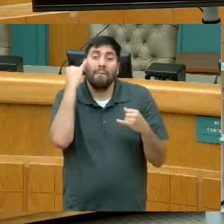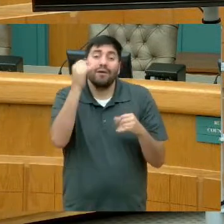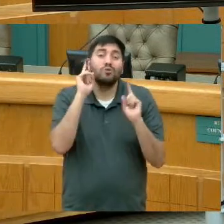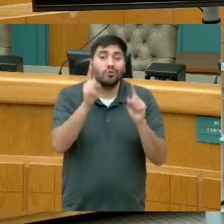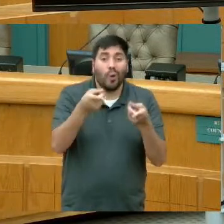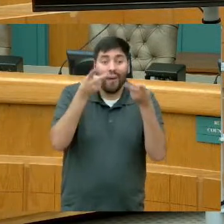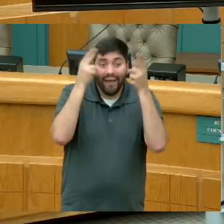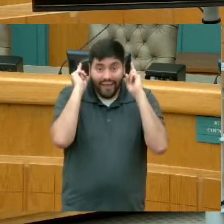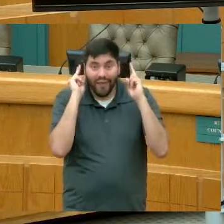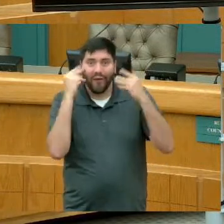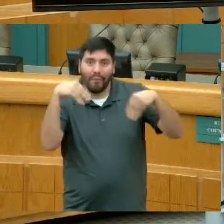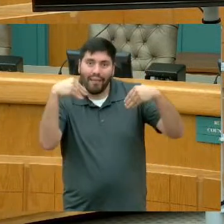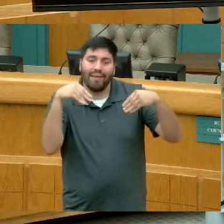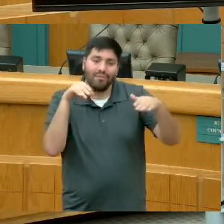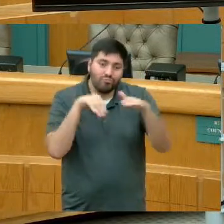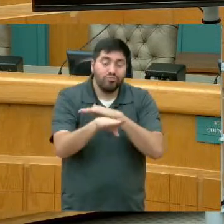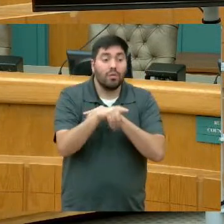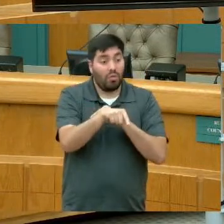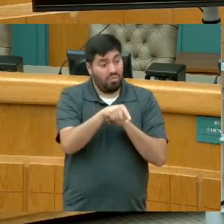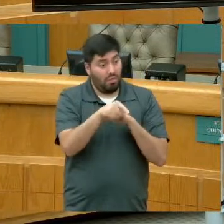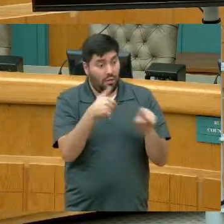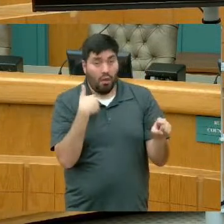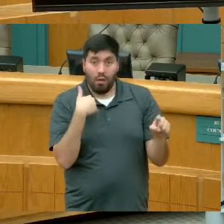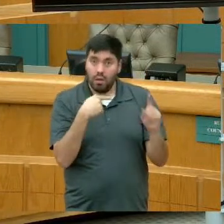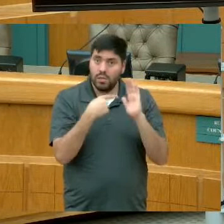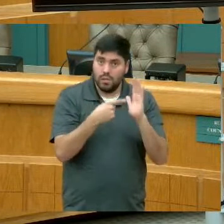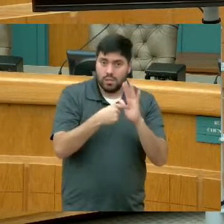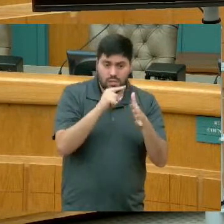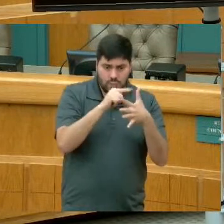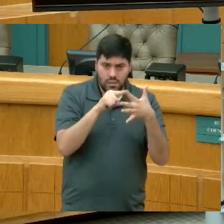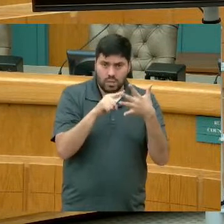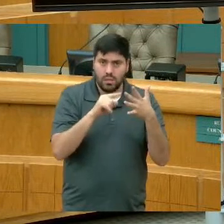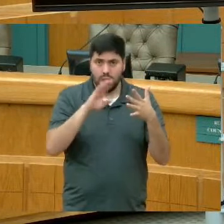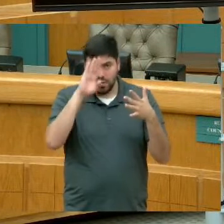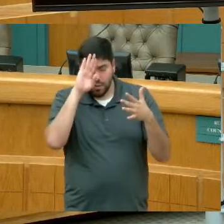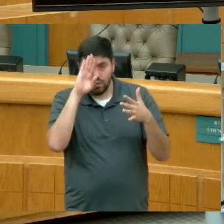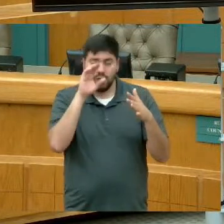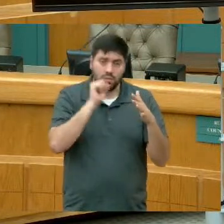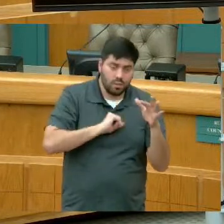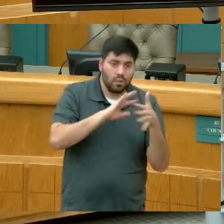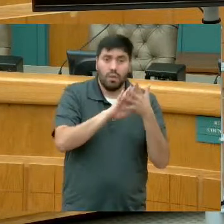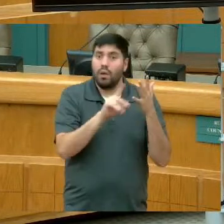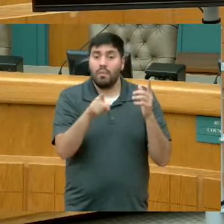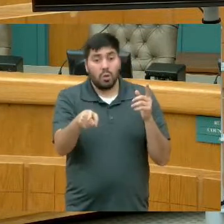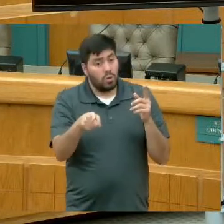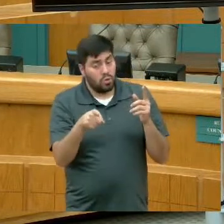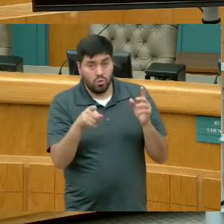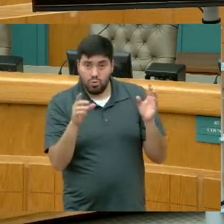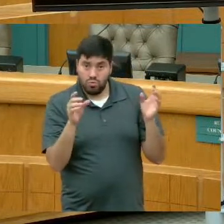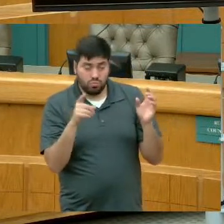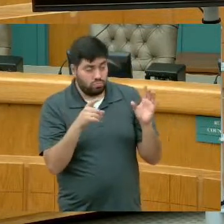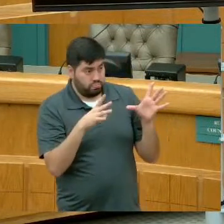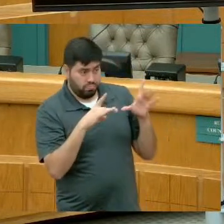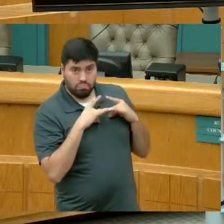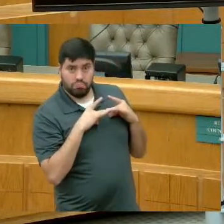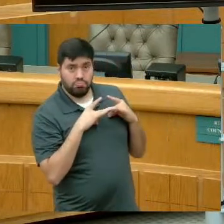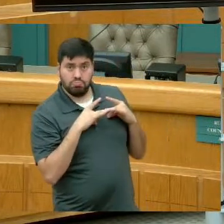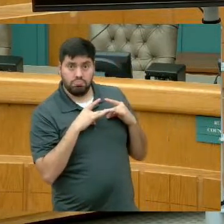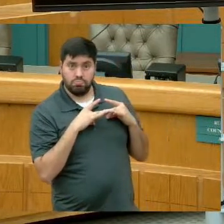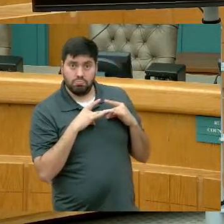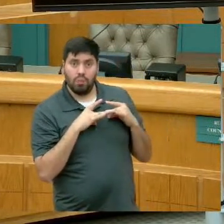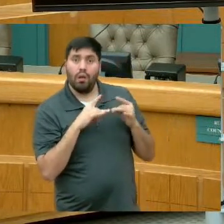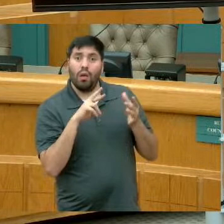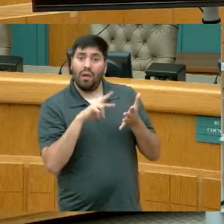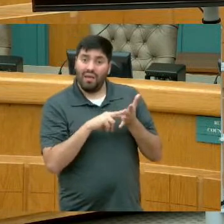went to a hair salon and your hairstylist had symptoms of COVID-19, but you did not develop any symptoms from your hairstylist.